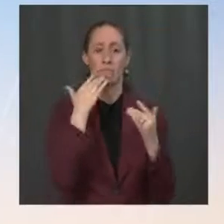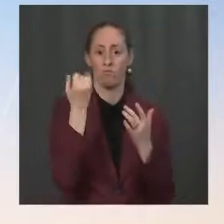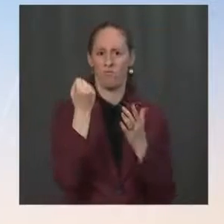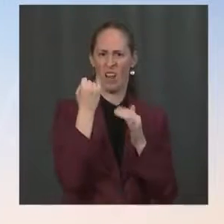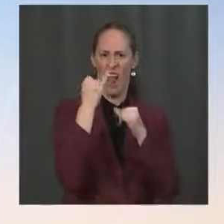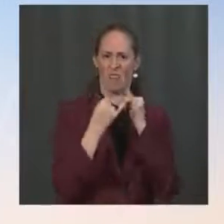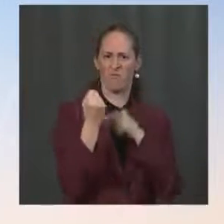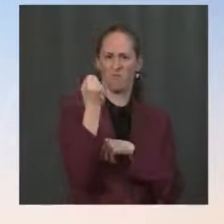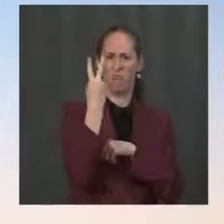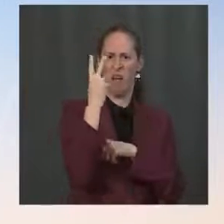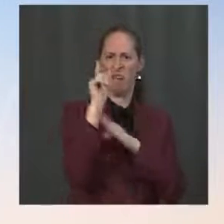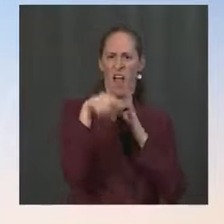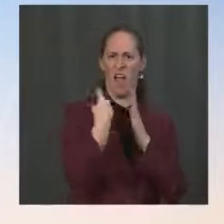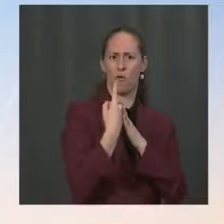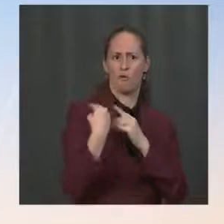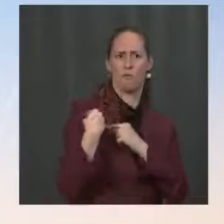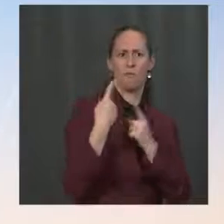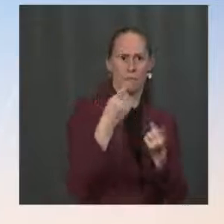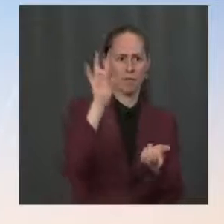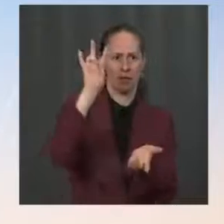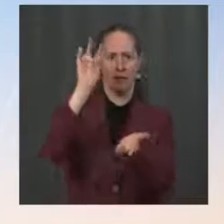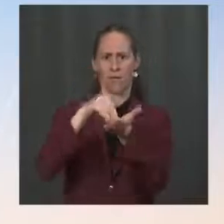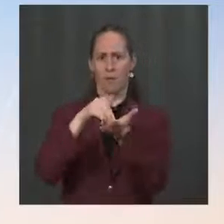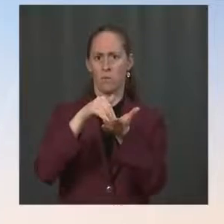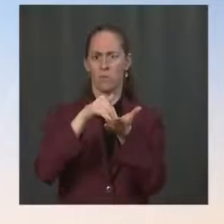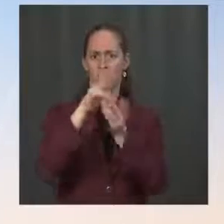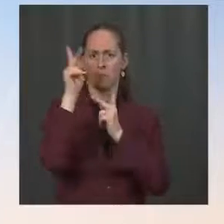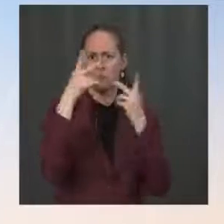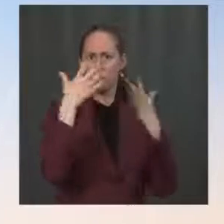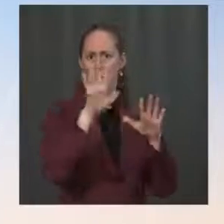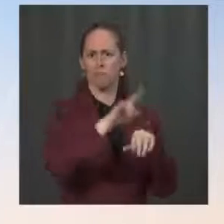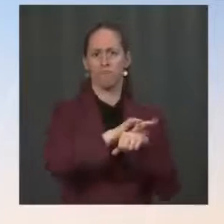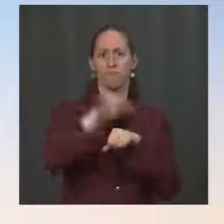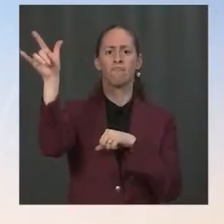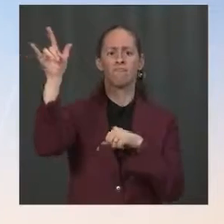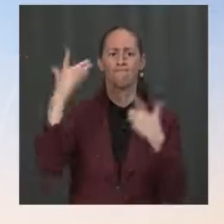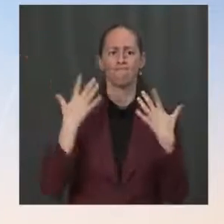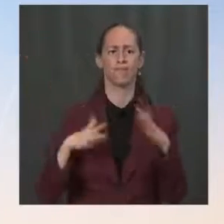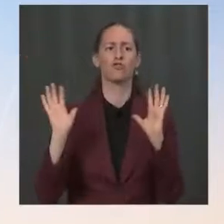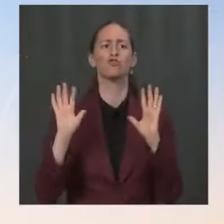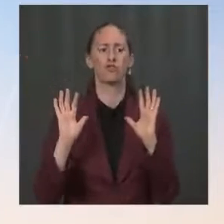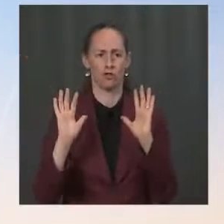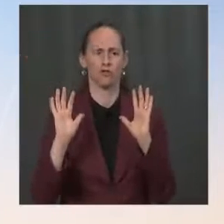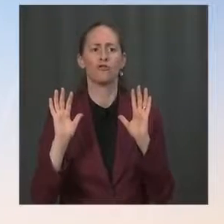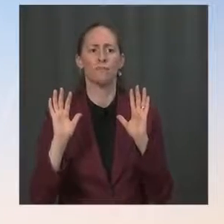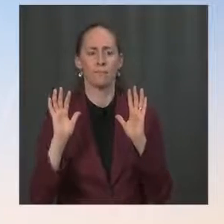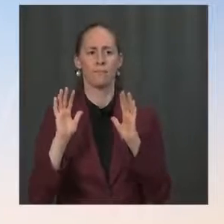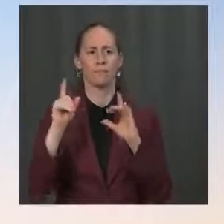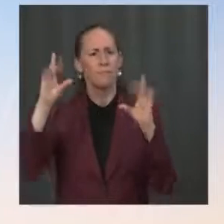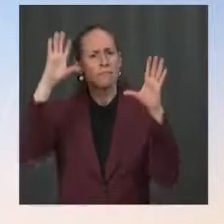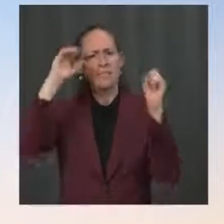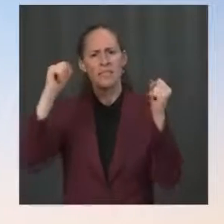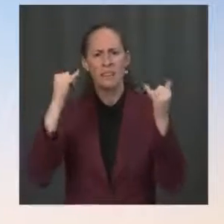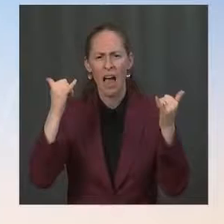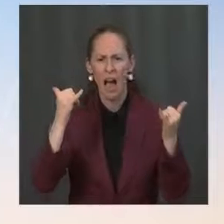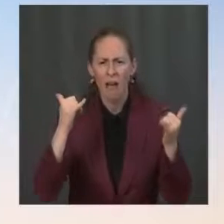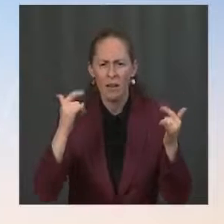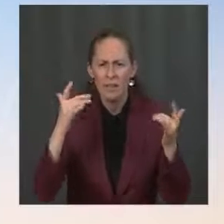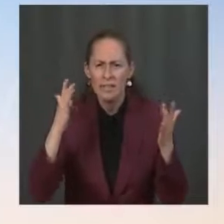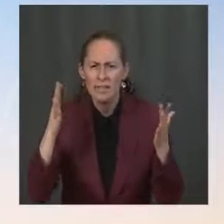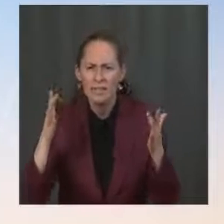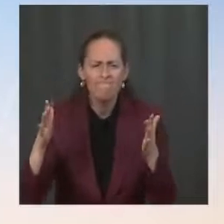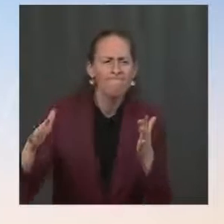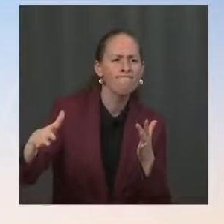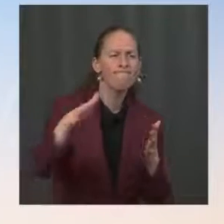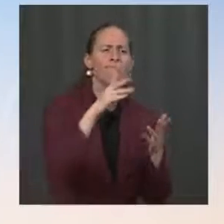include members from coalition partners, and we're working now, and this is one of the pieces the president's been focused on, is getting as many people out and onto